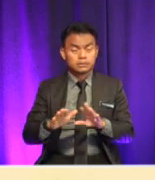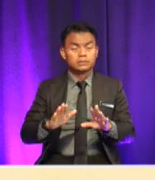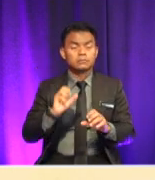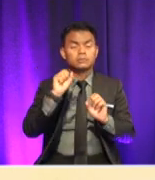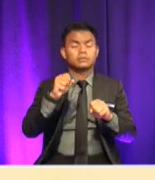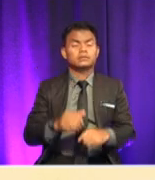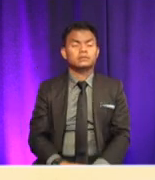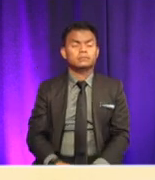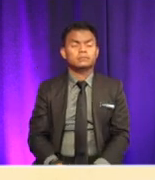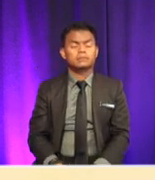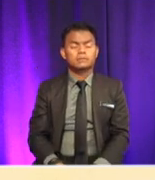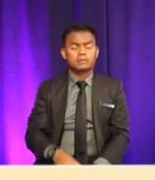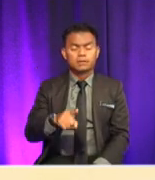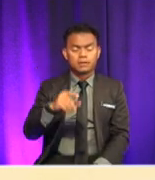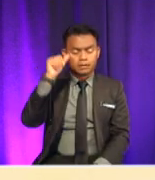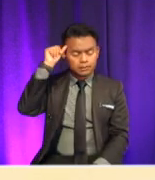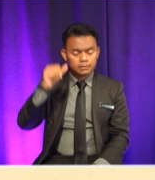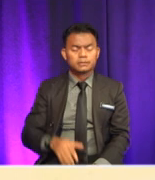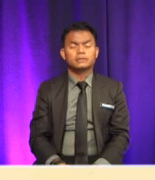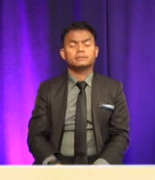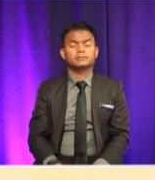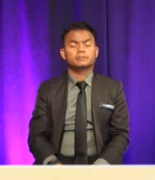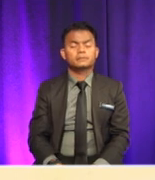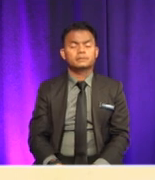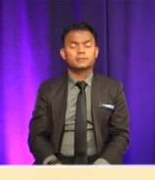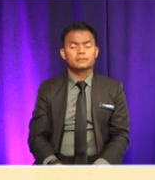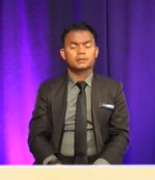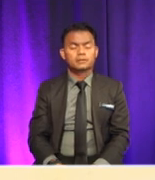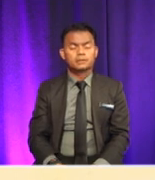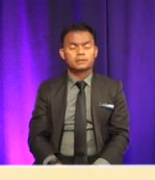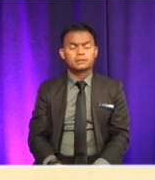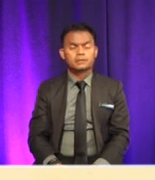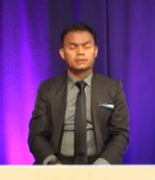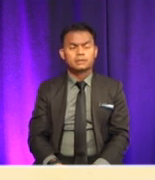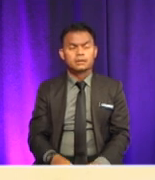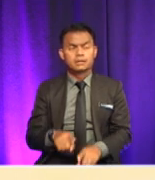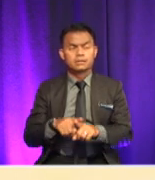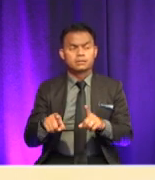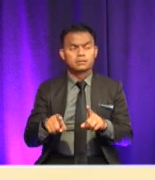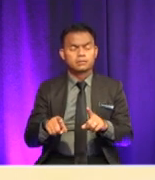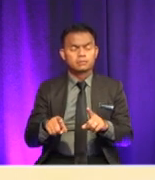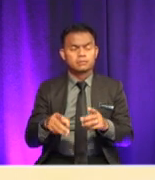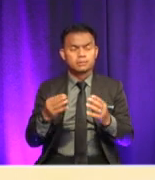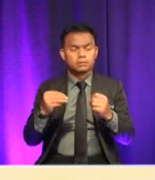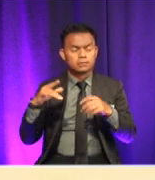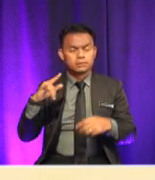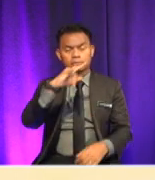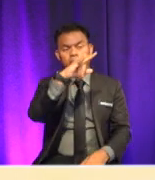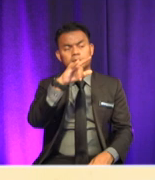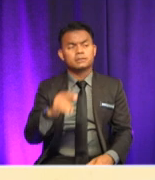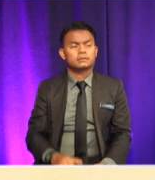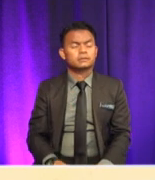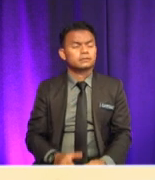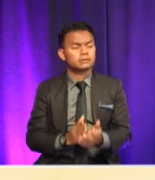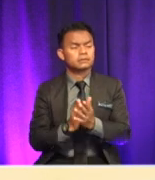important. I feel for Lani as she was physically and mentally tortured just for trying to fly. She also had to endure the pain